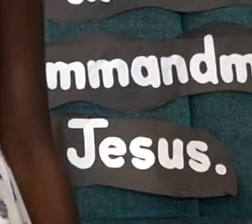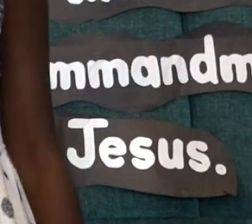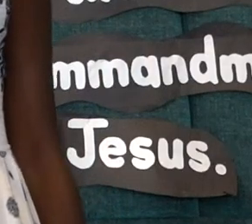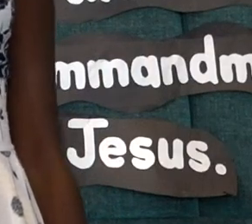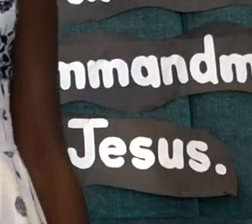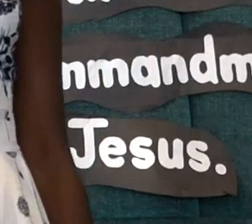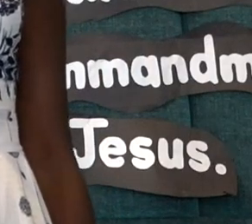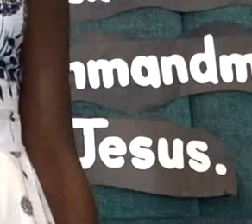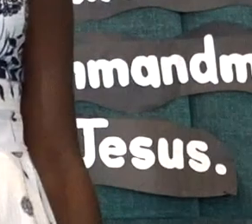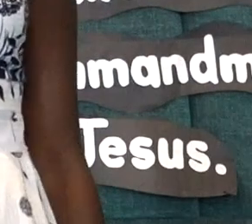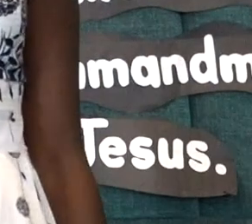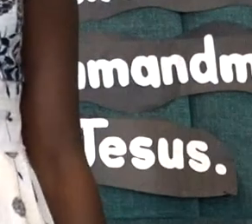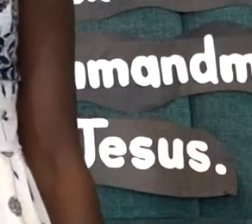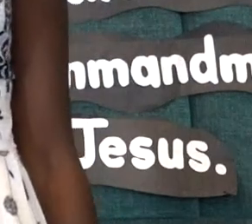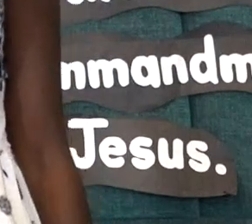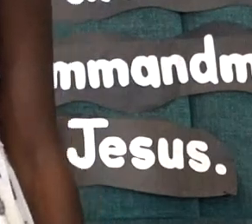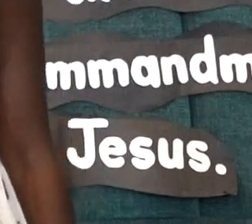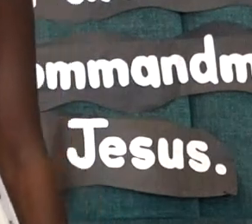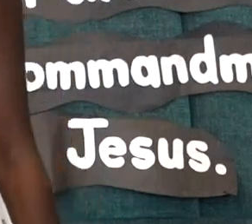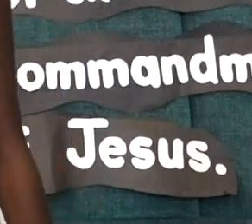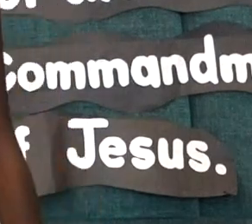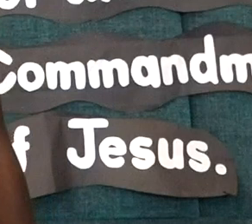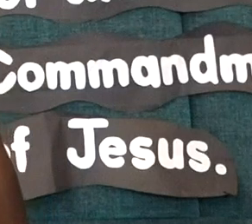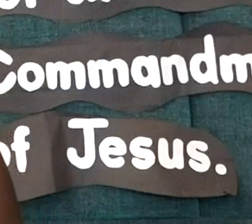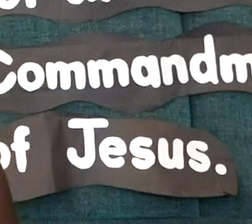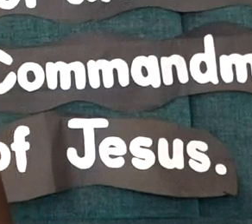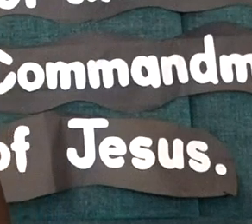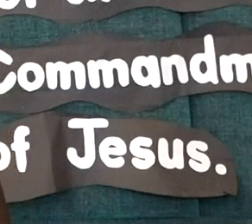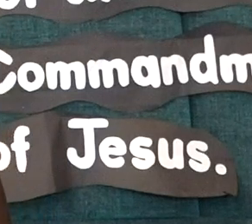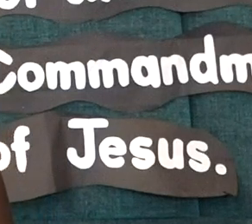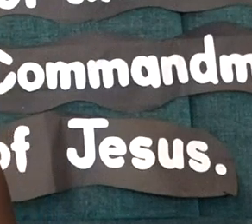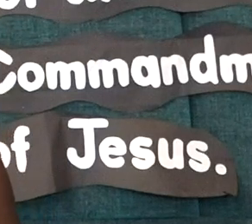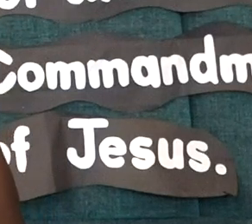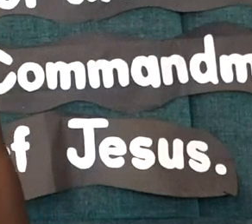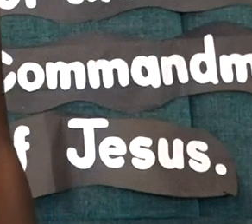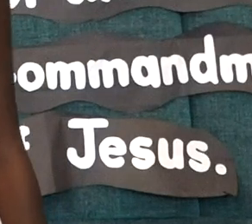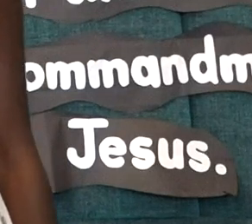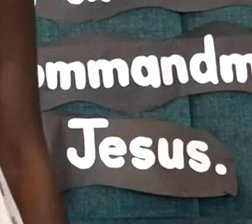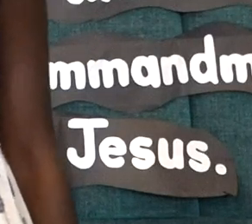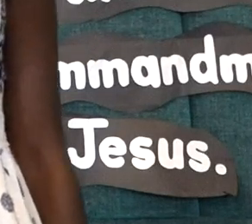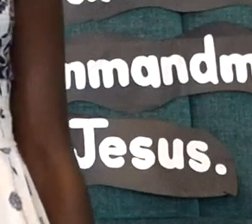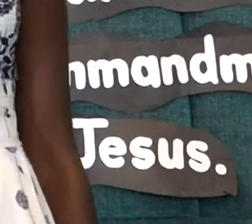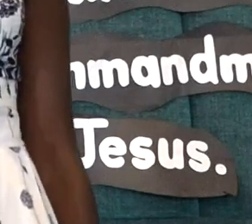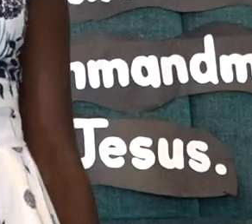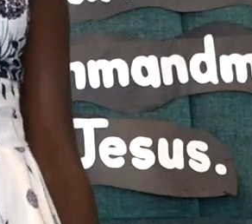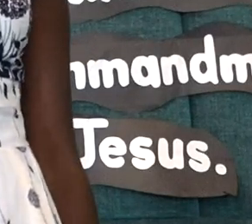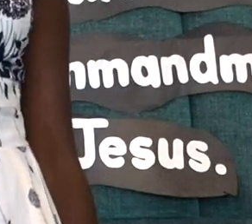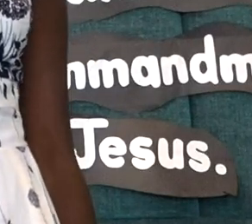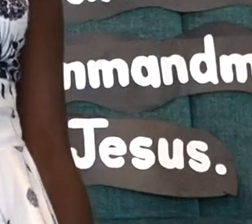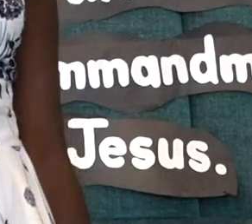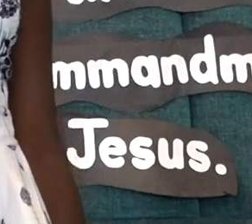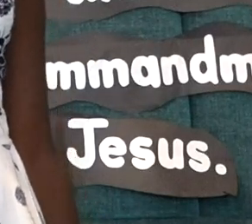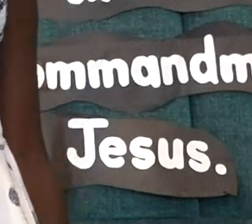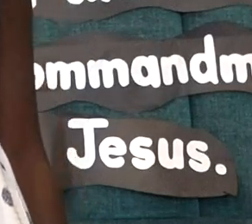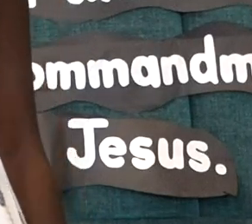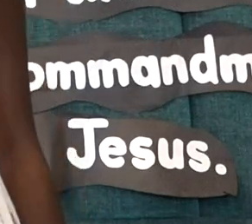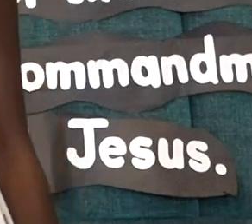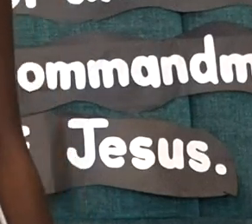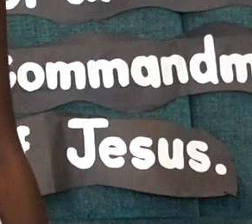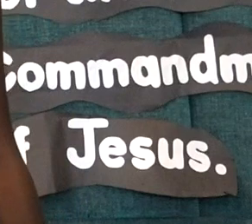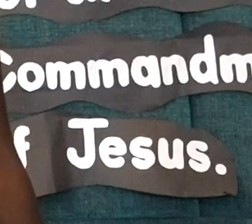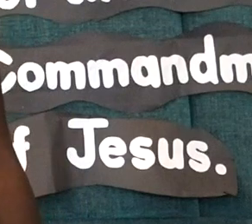make me a servant, make me a